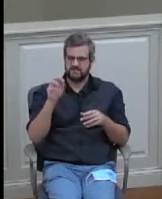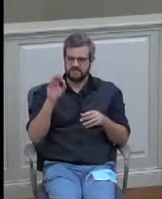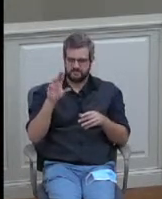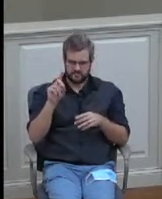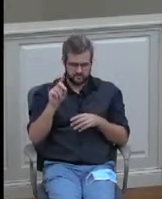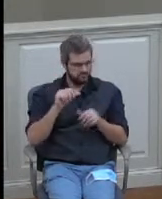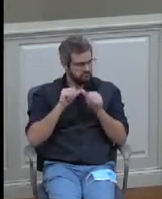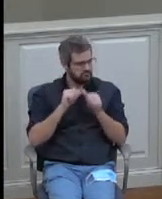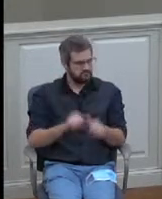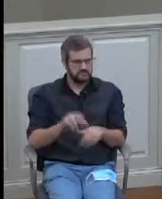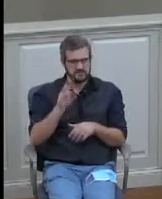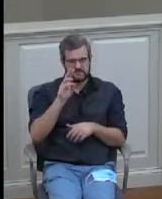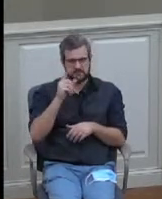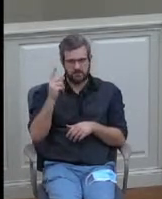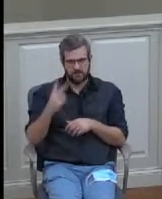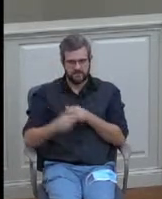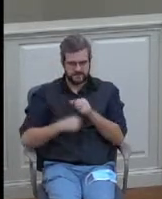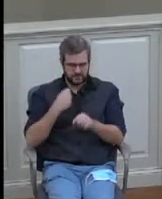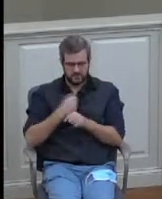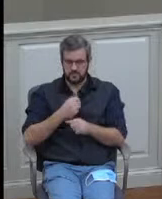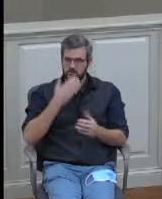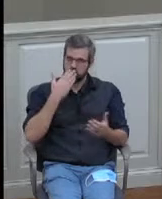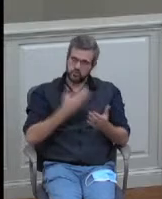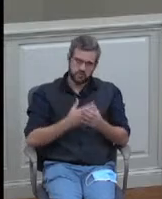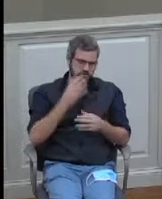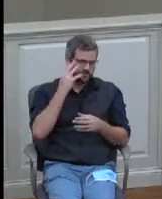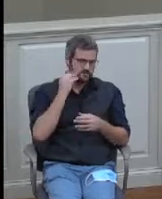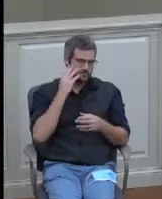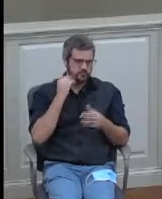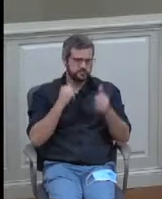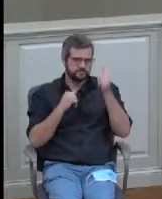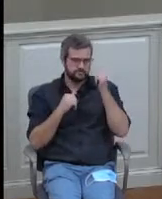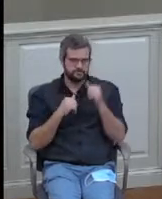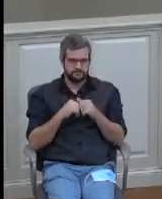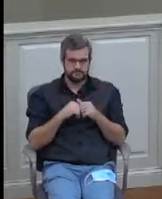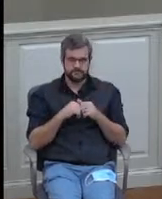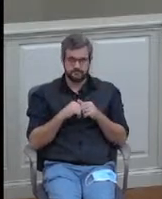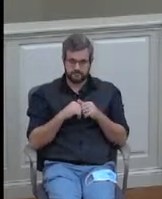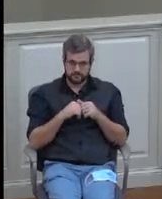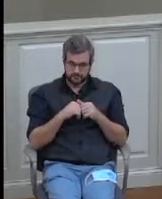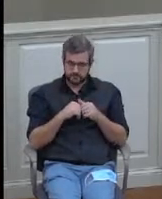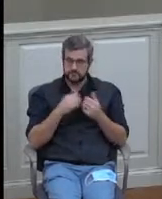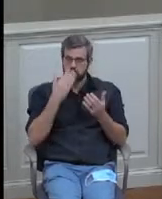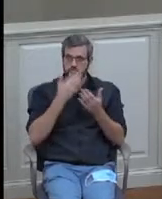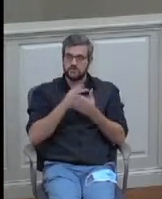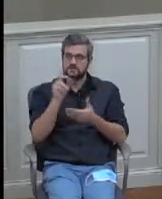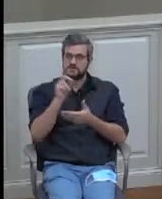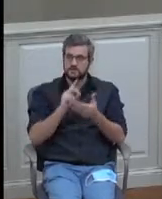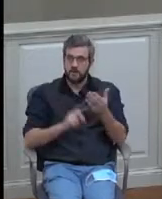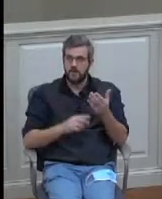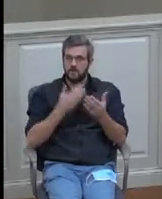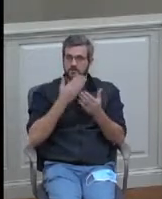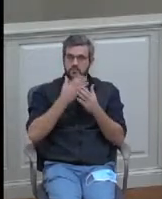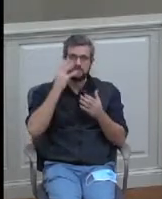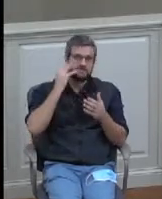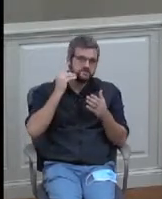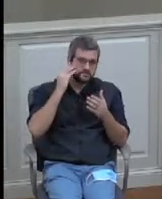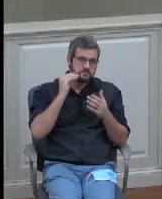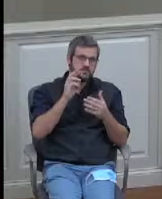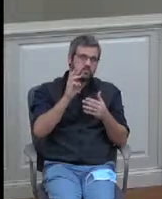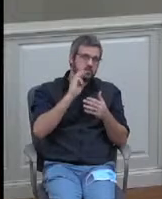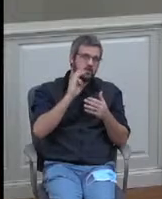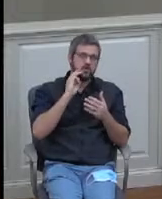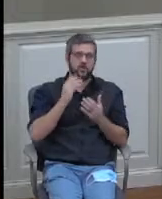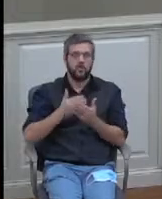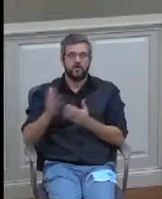6.5 years. A lot of good experience there. A lot of good utility design experience there, water and